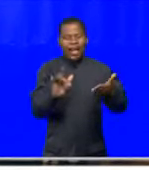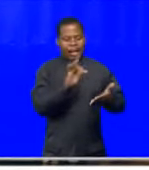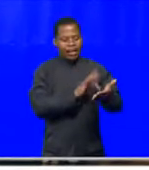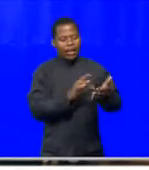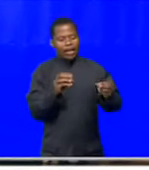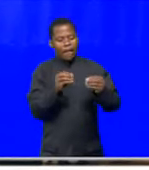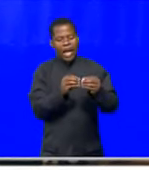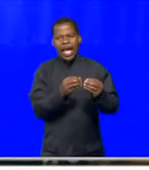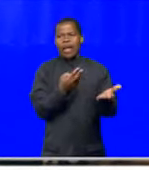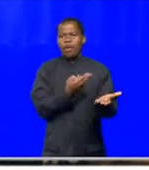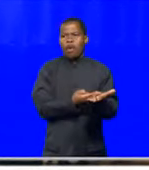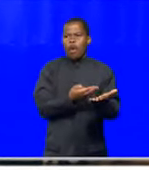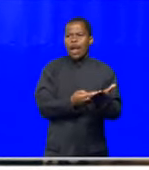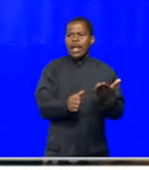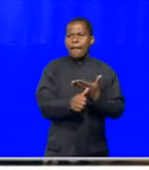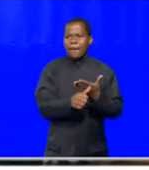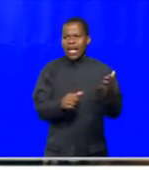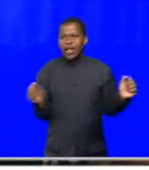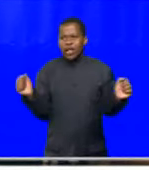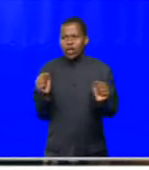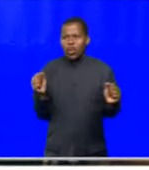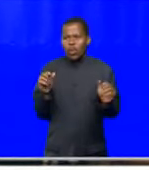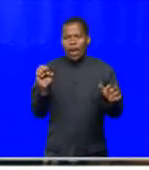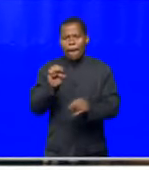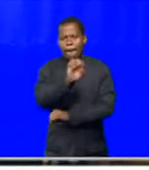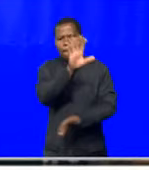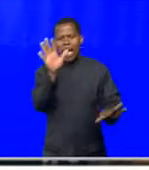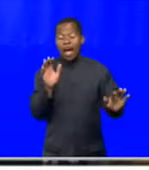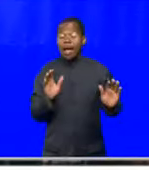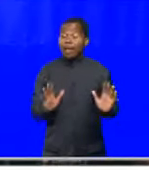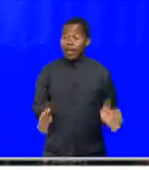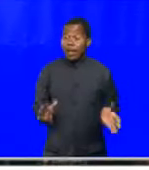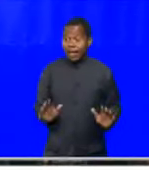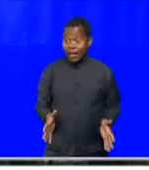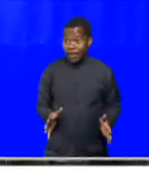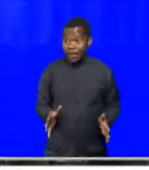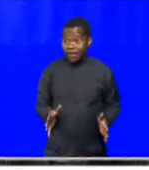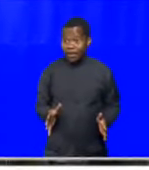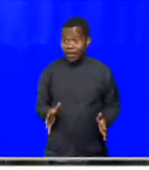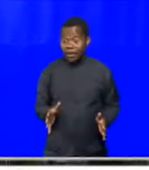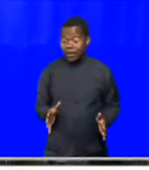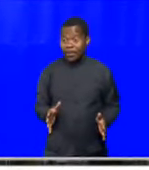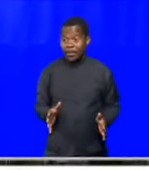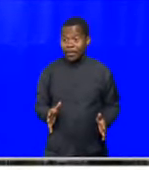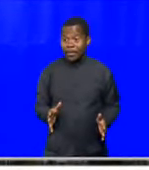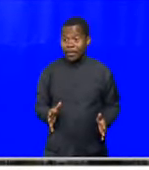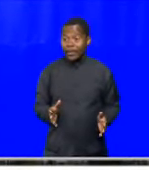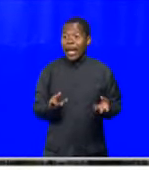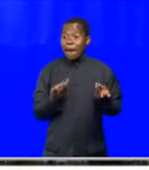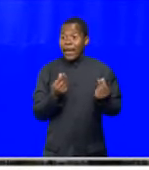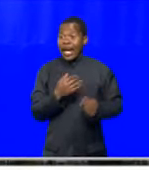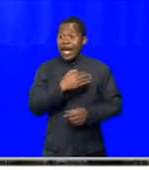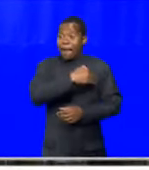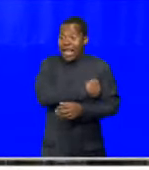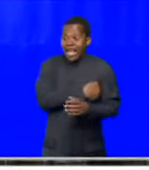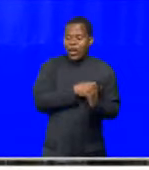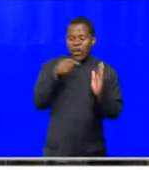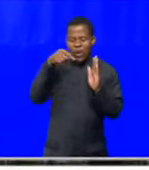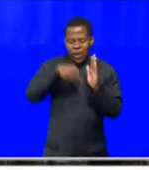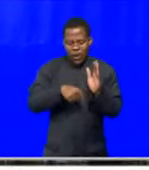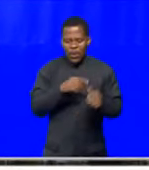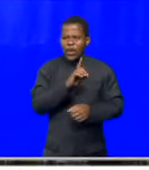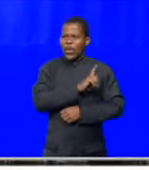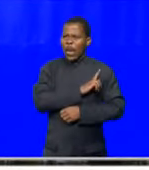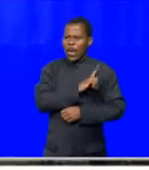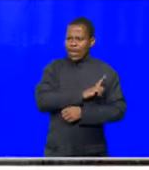of Eswatini's monthly statistical release. Part of the reasons for the decline in the reserves, according